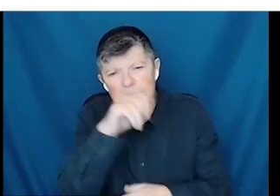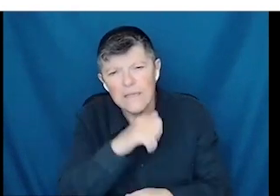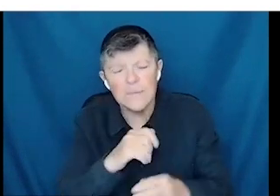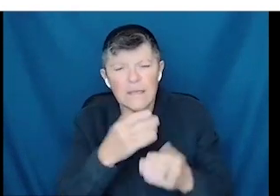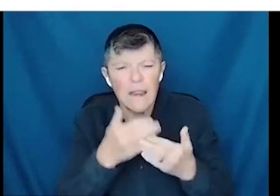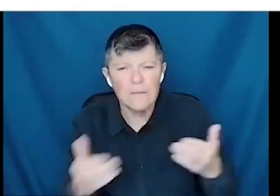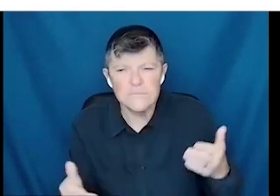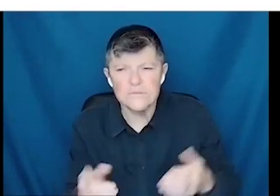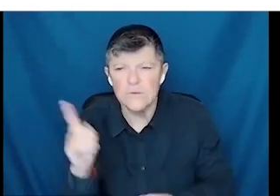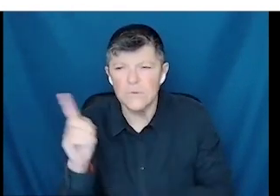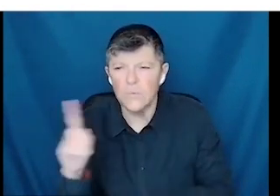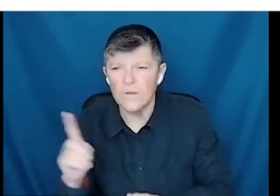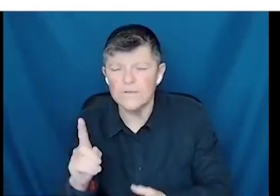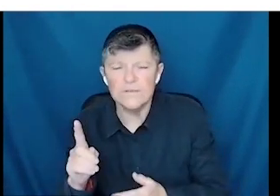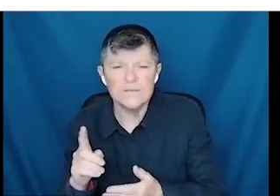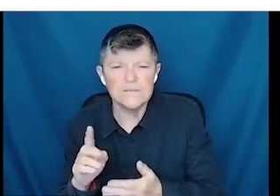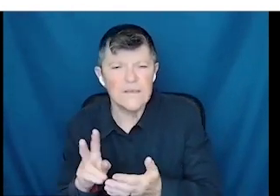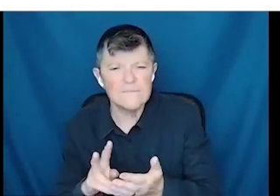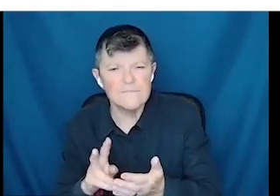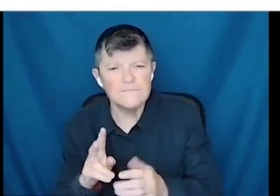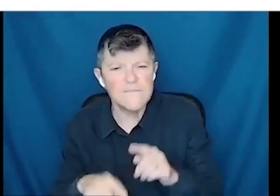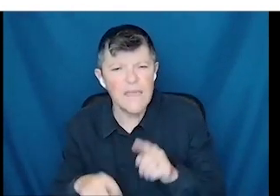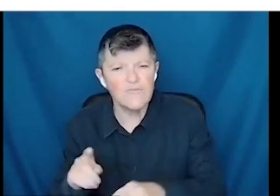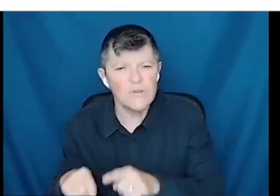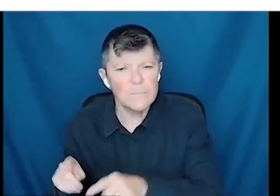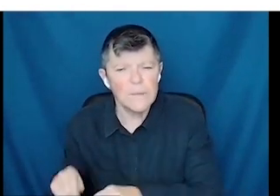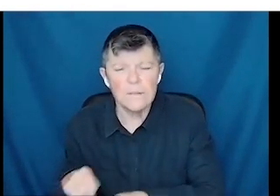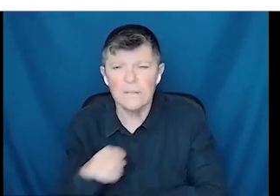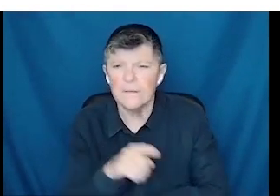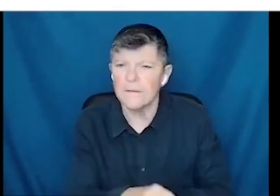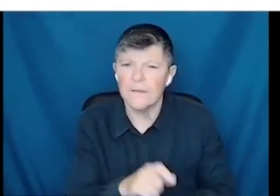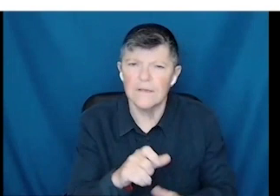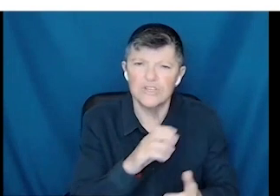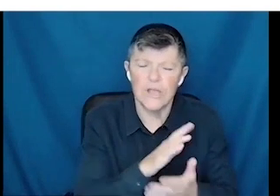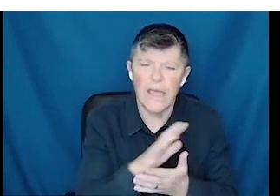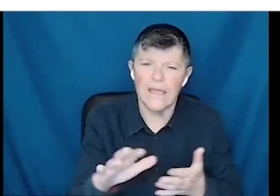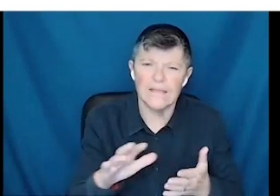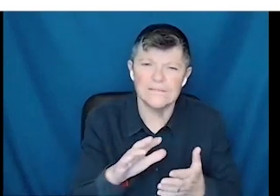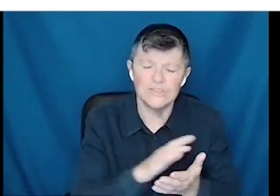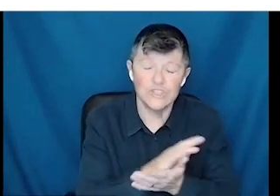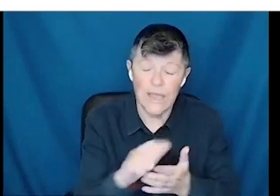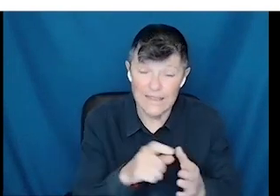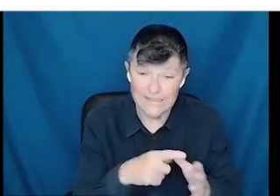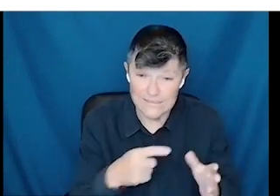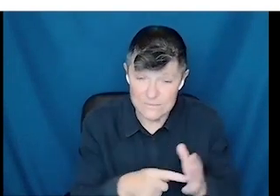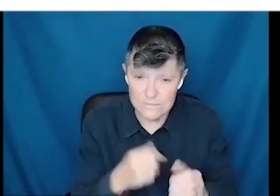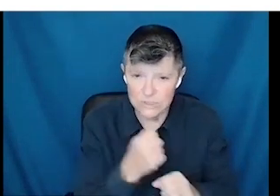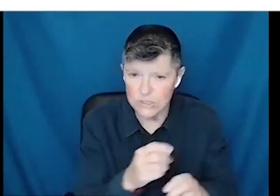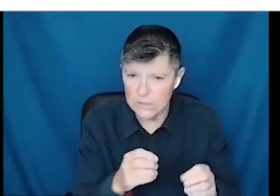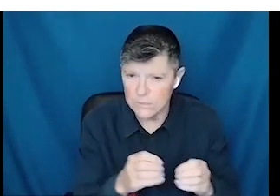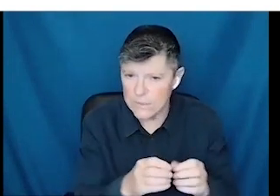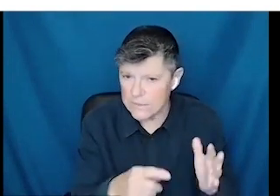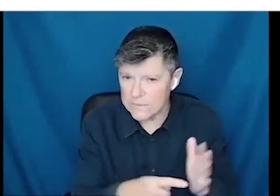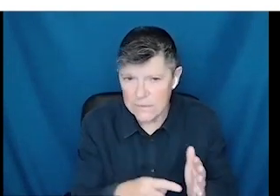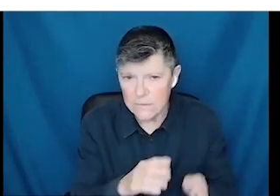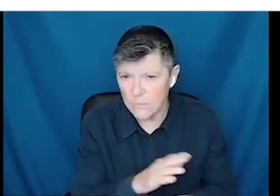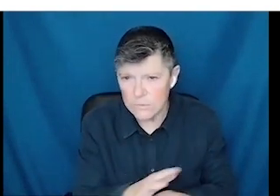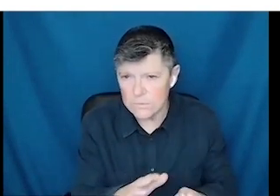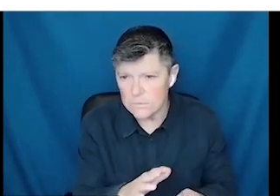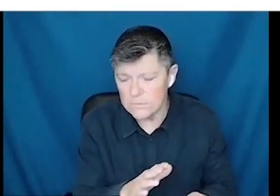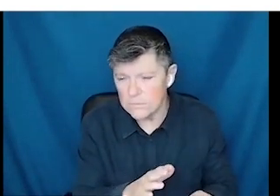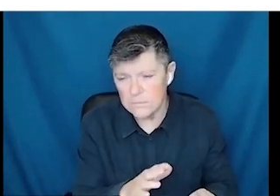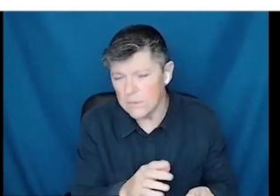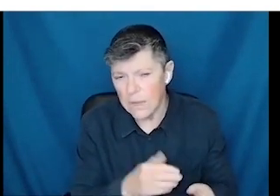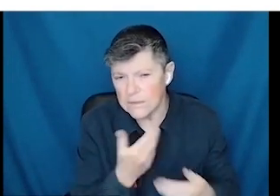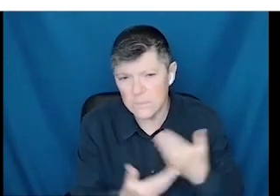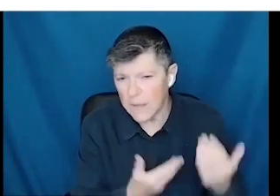a variable? ChatGPT wouldn't necessarily explain that. So it's definitely something that we have to do and we